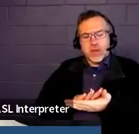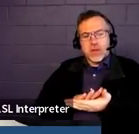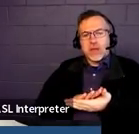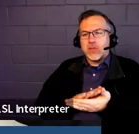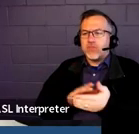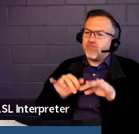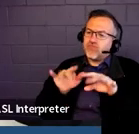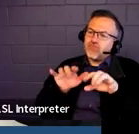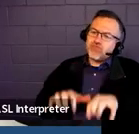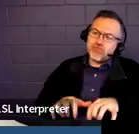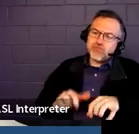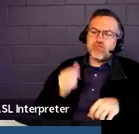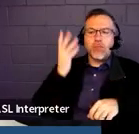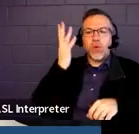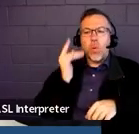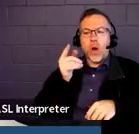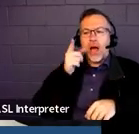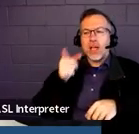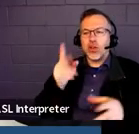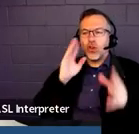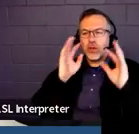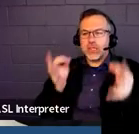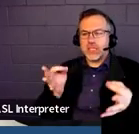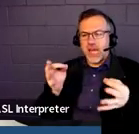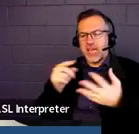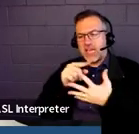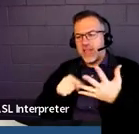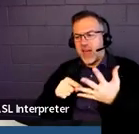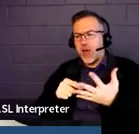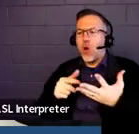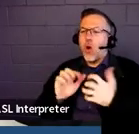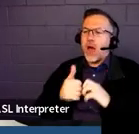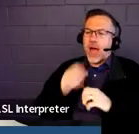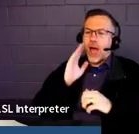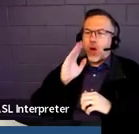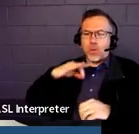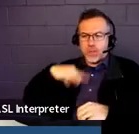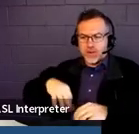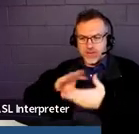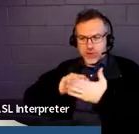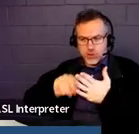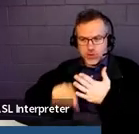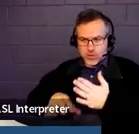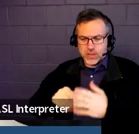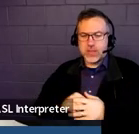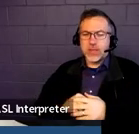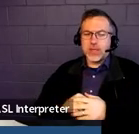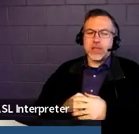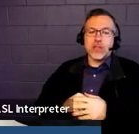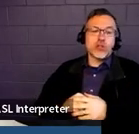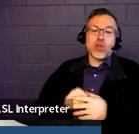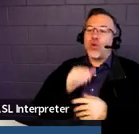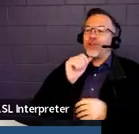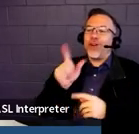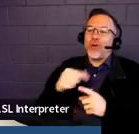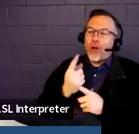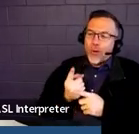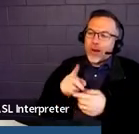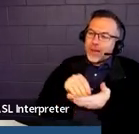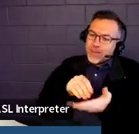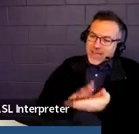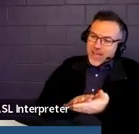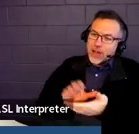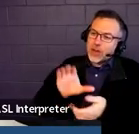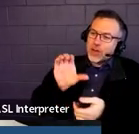why these decisions were made or how it will benefit the students as well. So not just putting that in the course of study, but